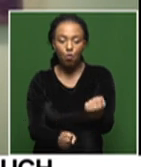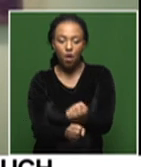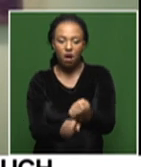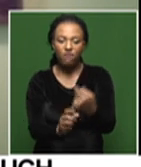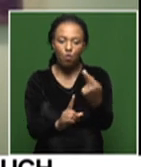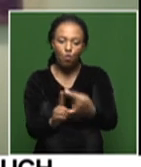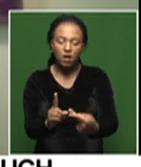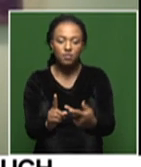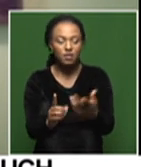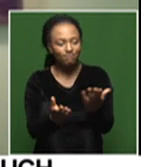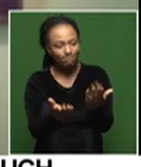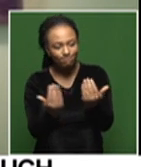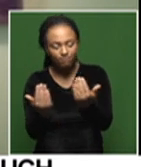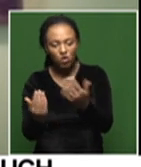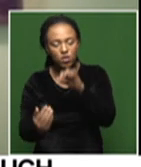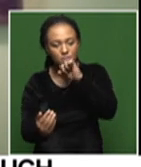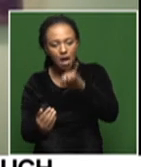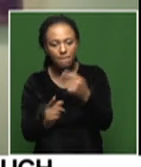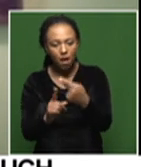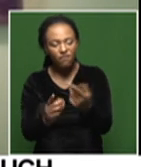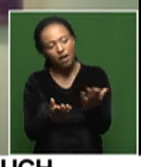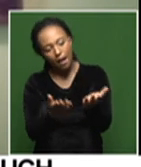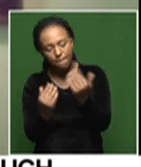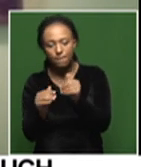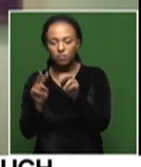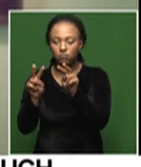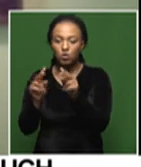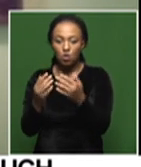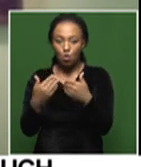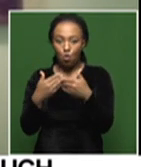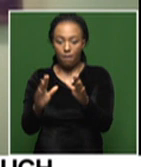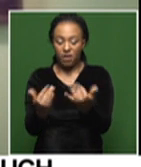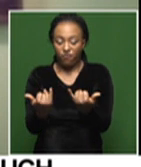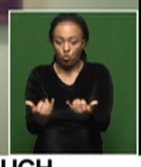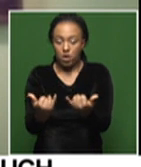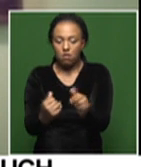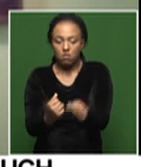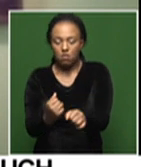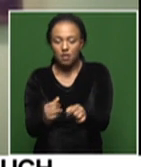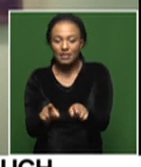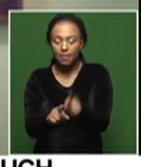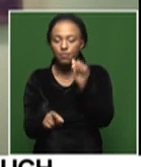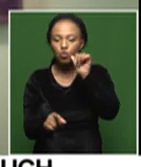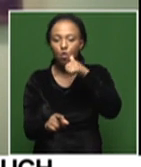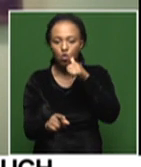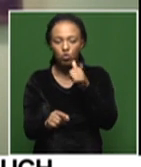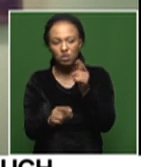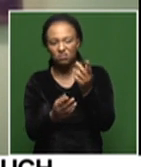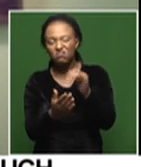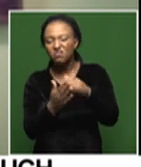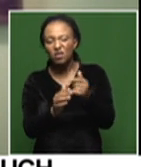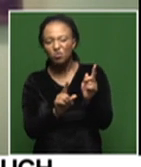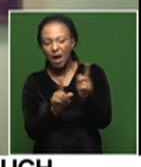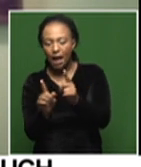as many art lovers as possible to come through and have a look. We're open today, of course, as well as tomorrow. There